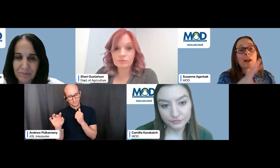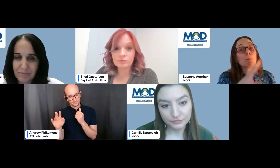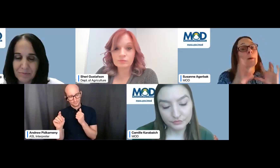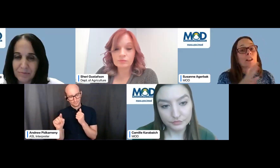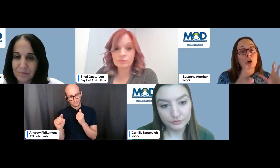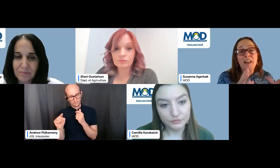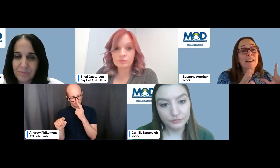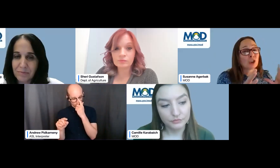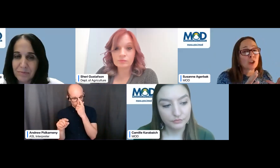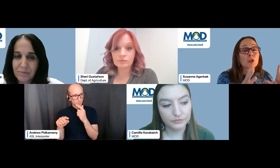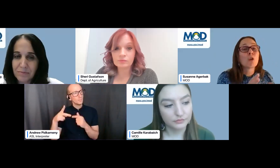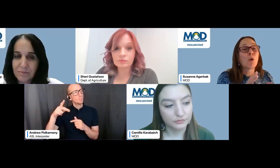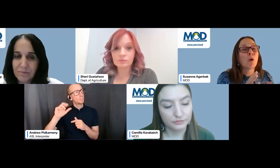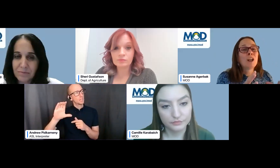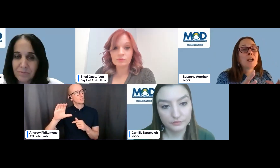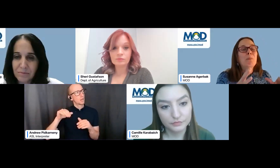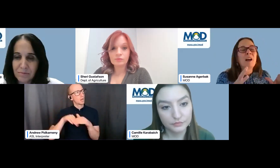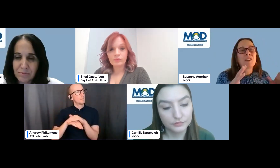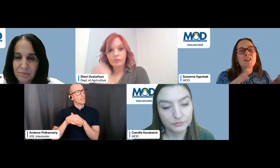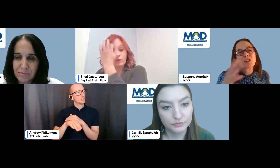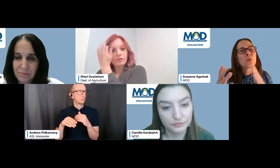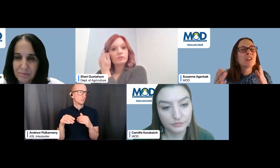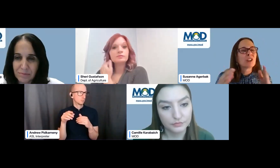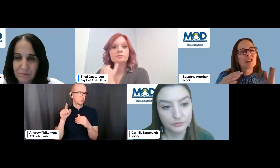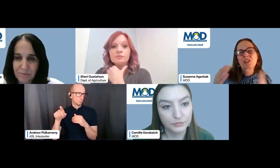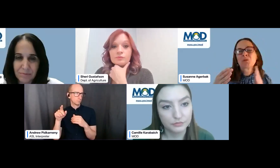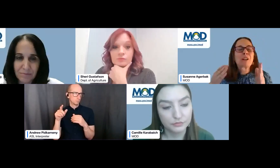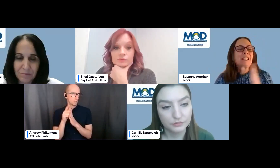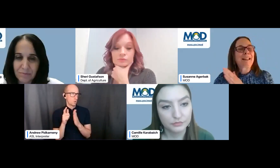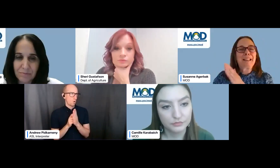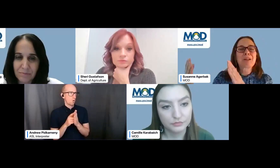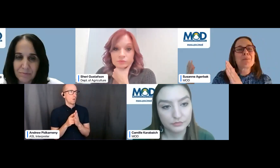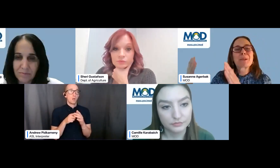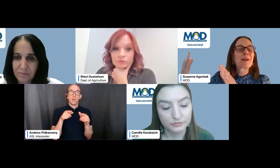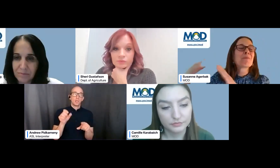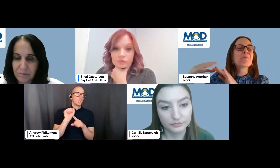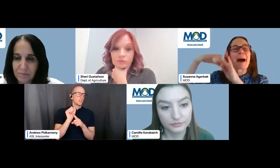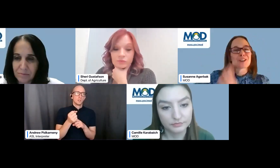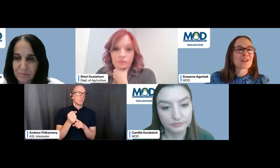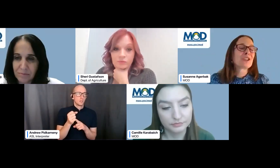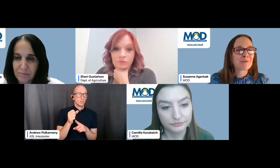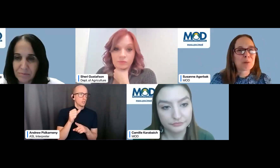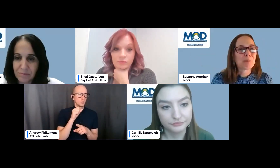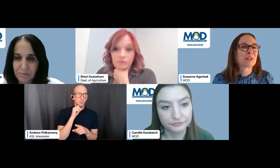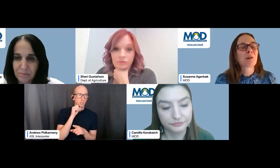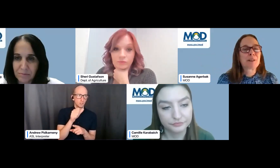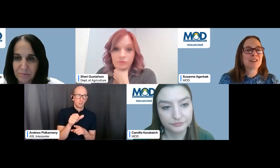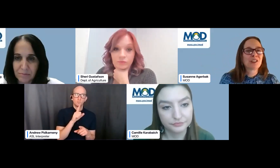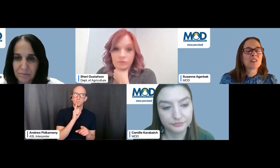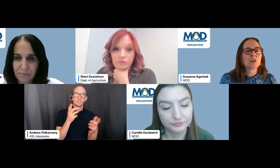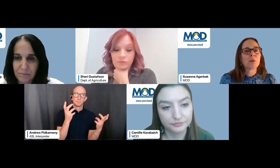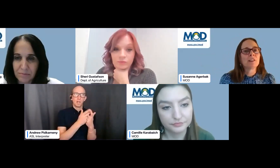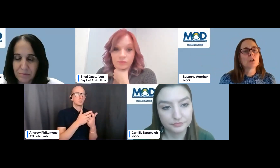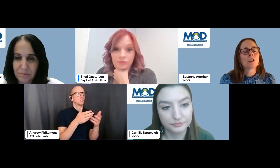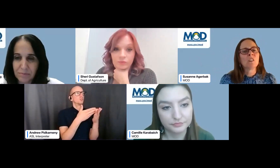the kind of public accommodations law, but the situation doesn't really kind of match general public